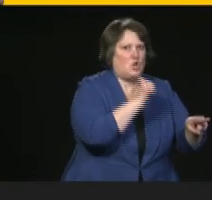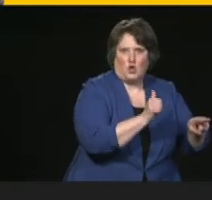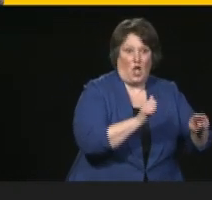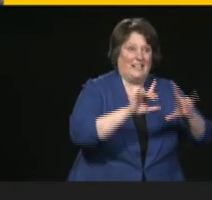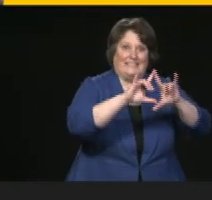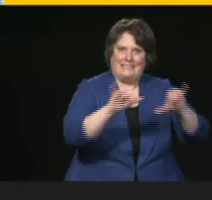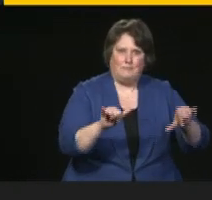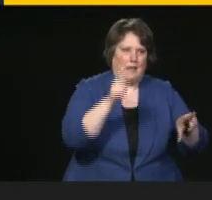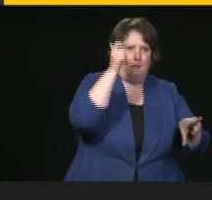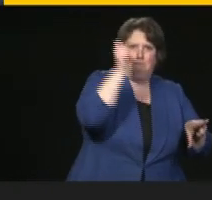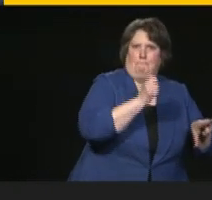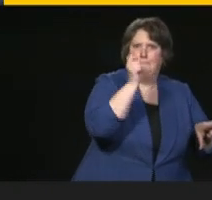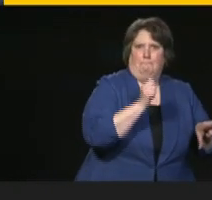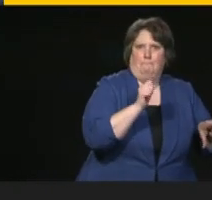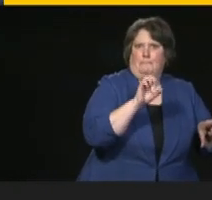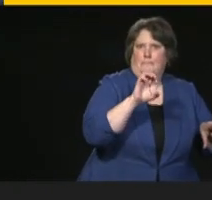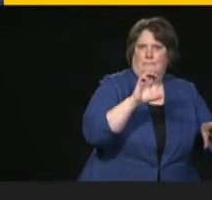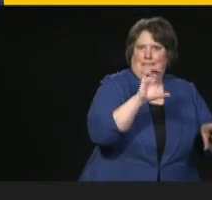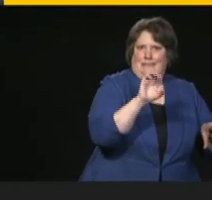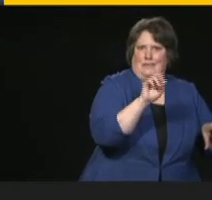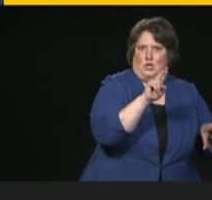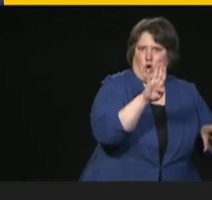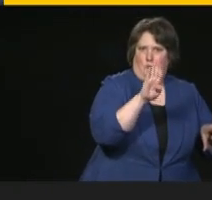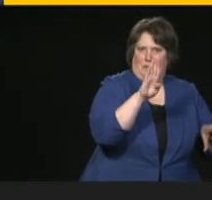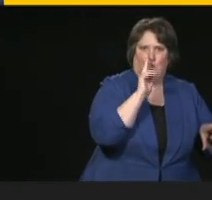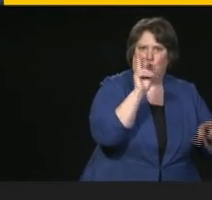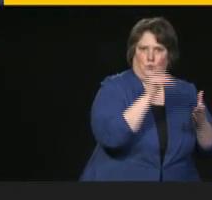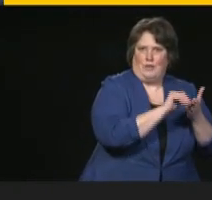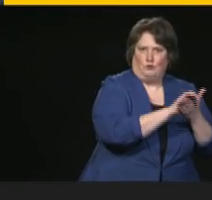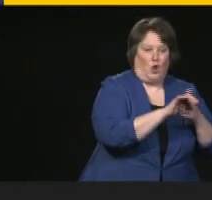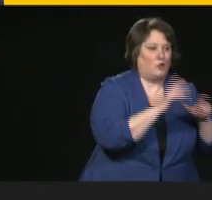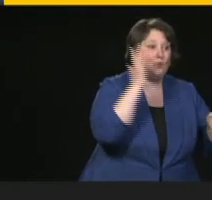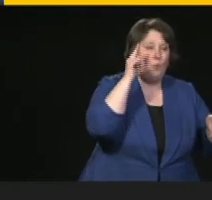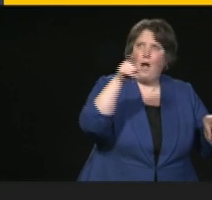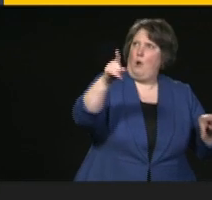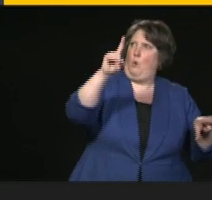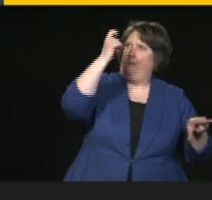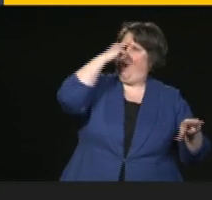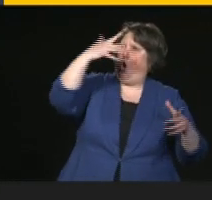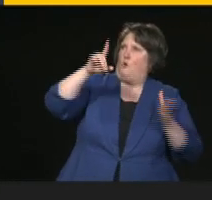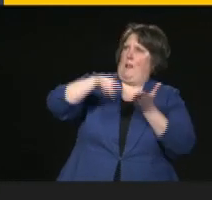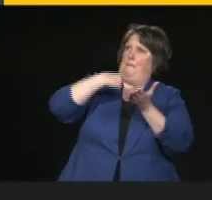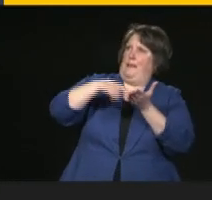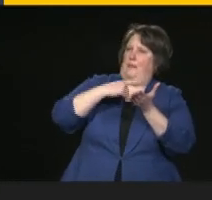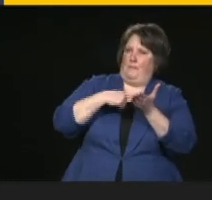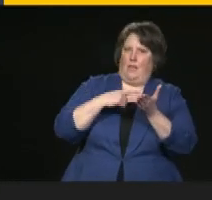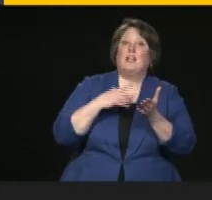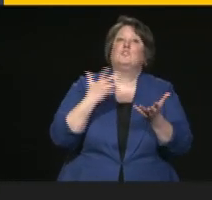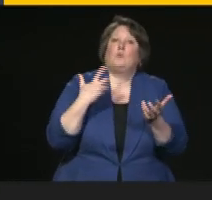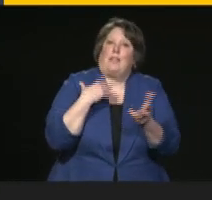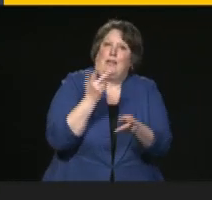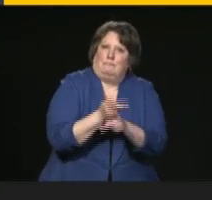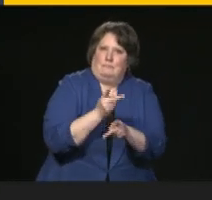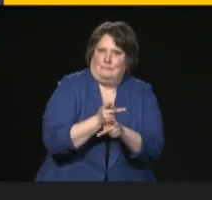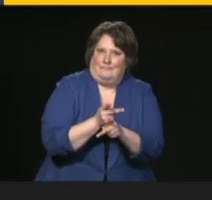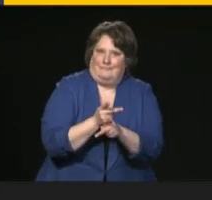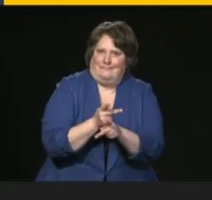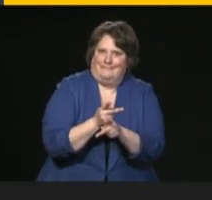And we just want to make sure that those employers have an incentive to keep people on if they can see that they can do that, which we think is